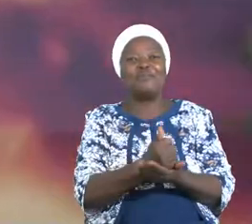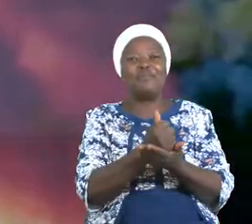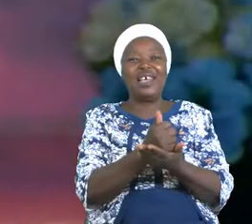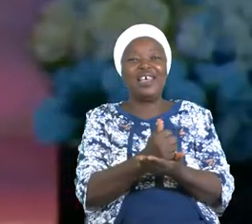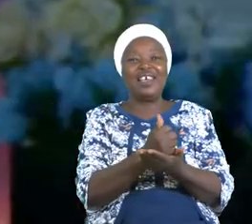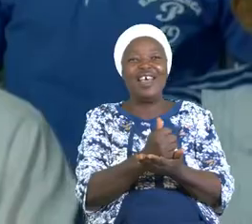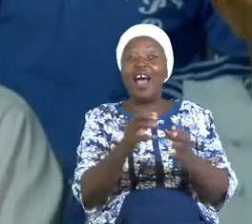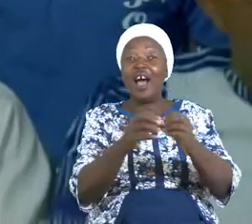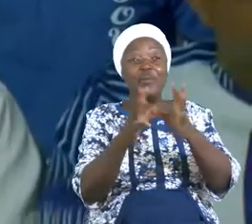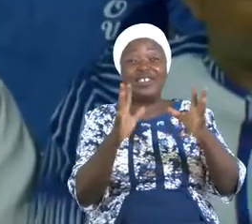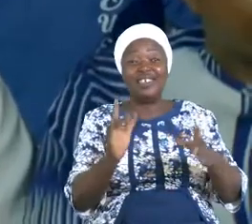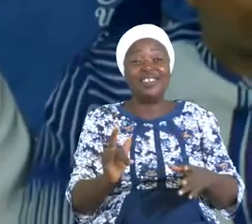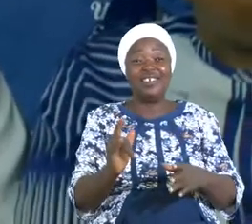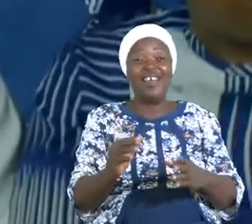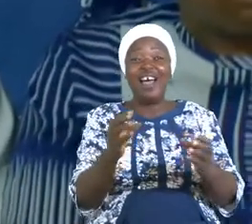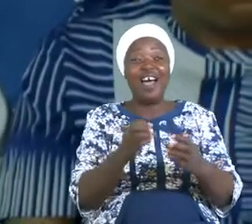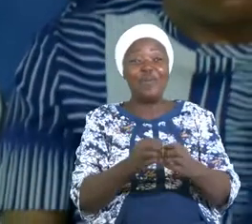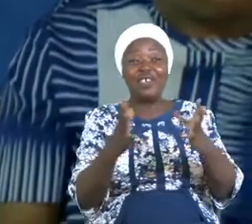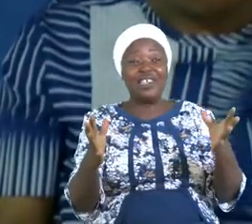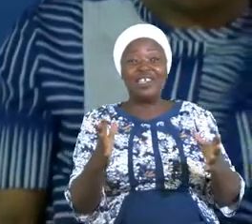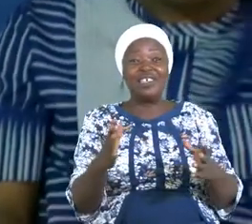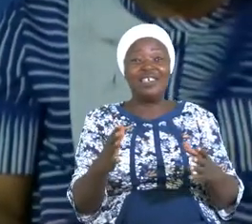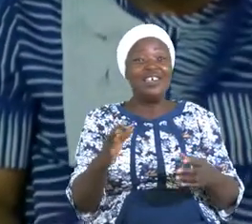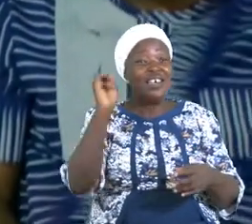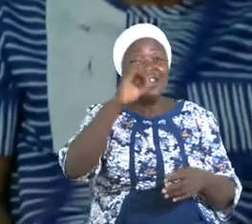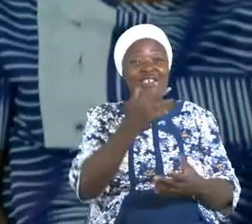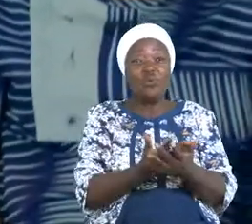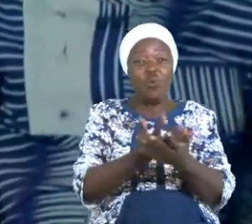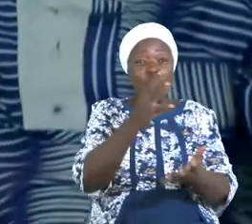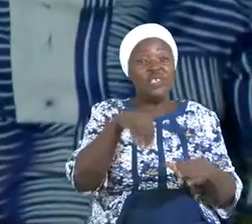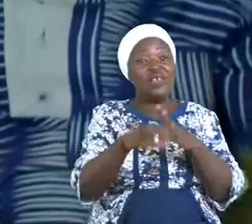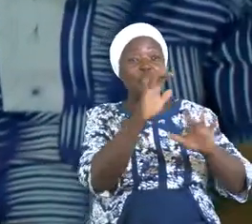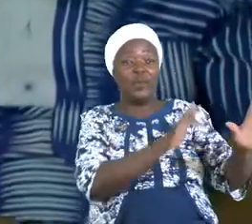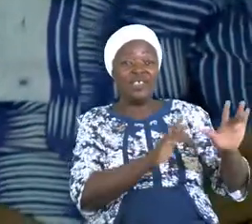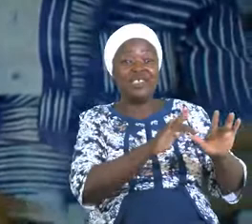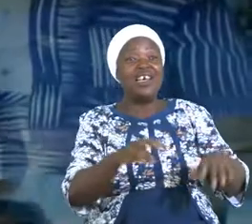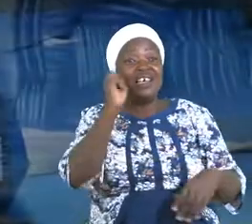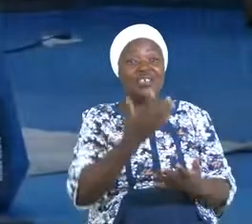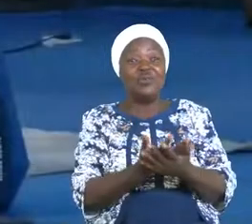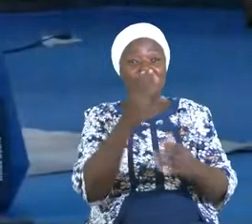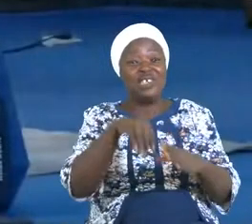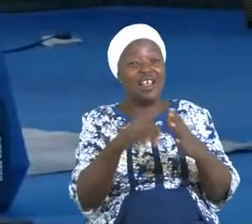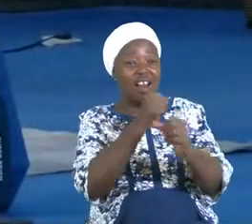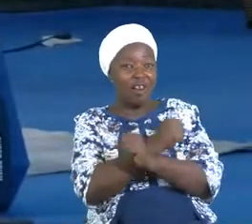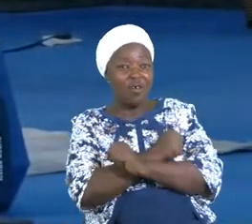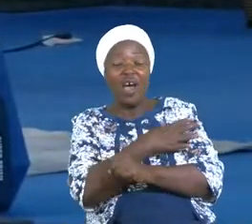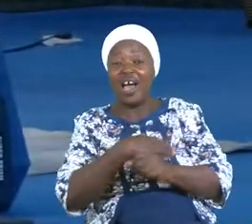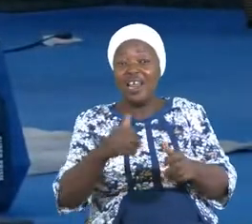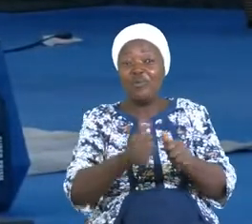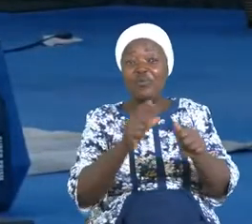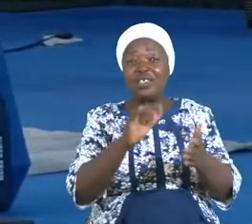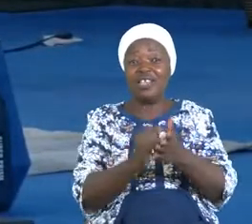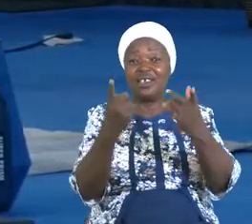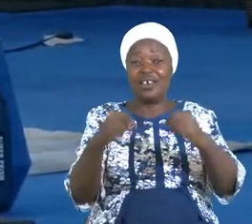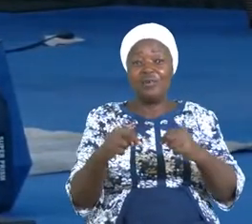Abundantly. Abundantly. He's rich in mercy. He's rich in love. And everyone that comes, the